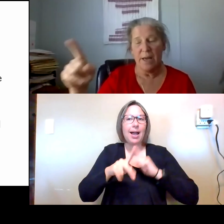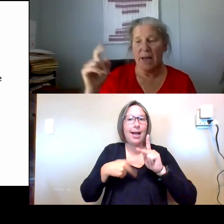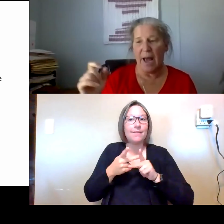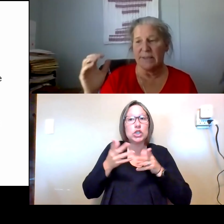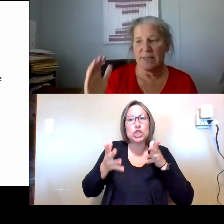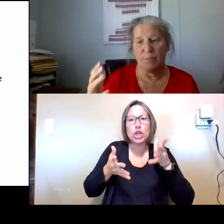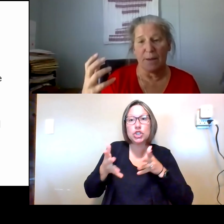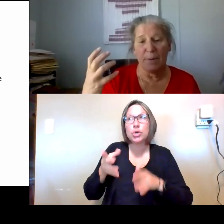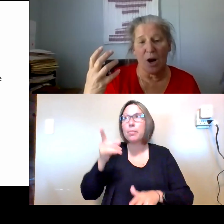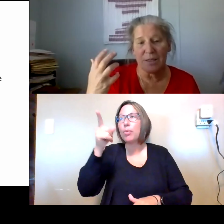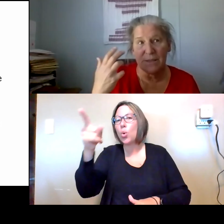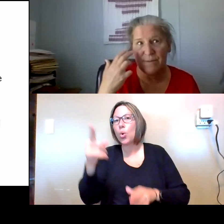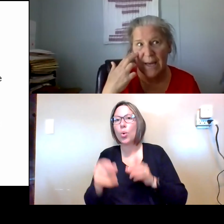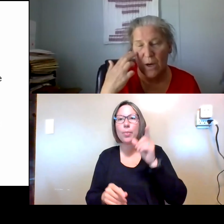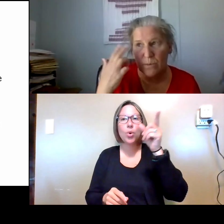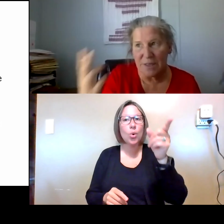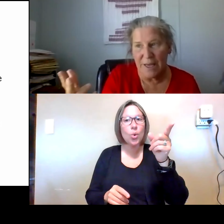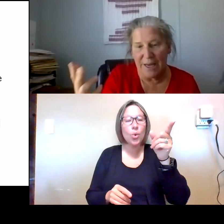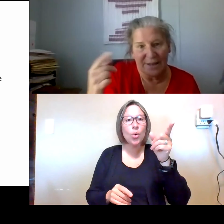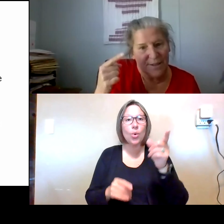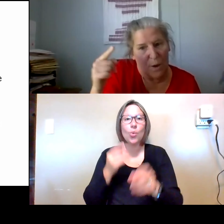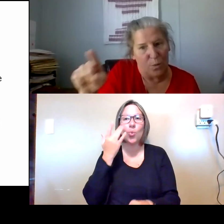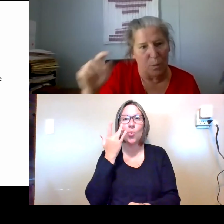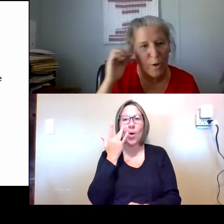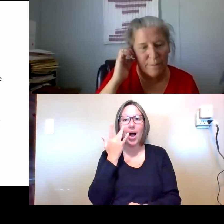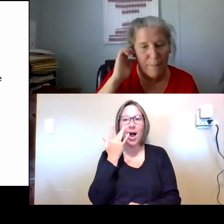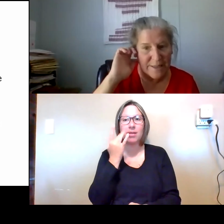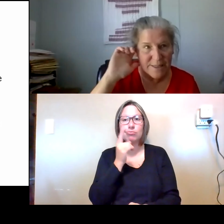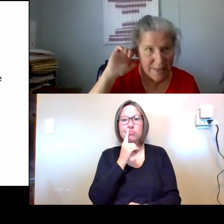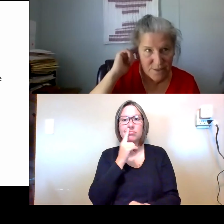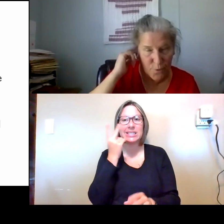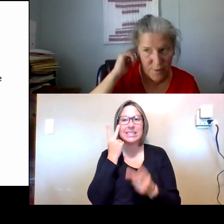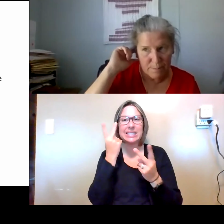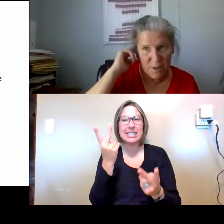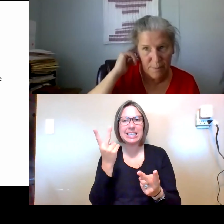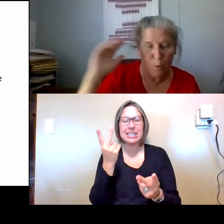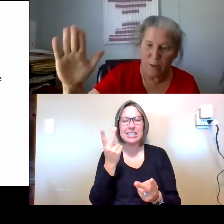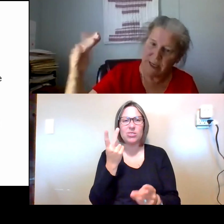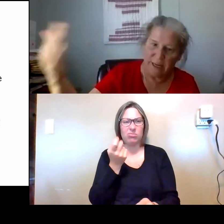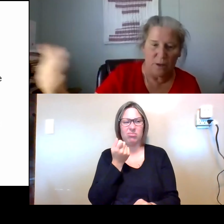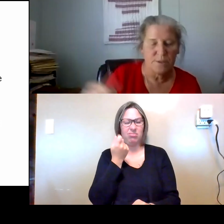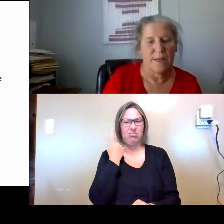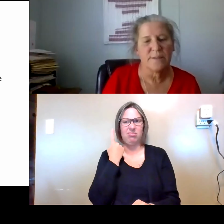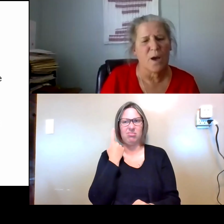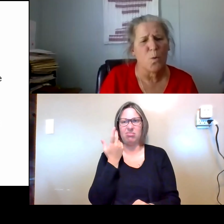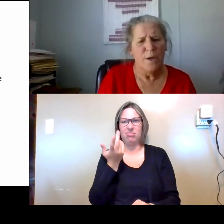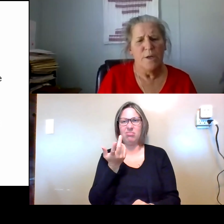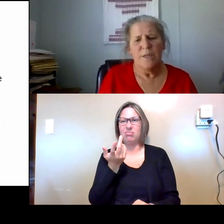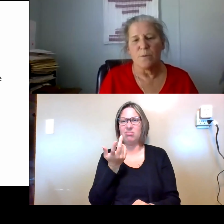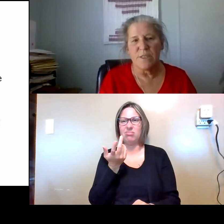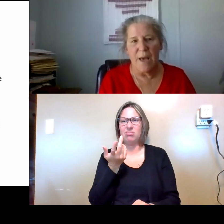pointing at something because they don't see it. So that wouldn't make sense for them to be pointing at those things.